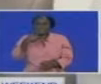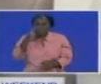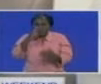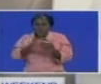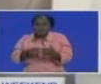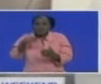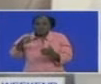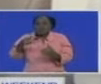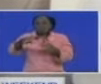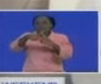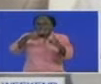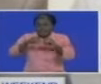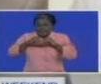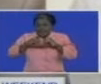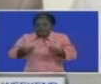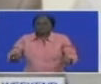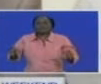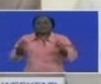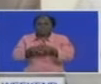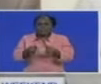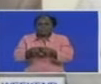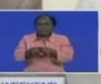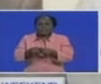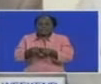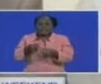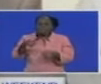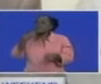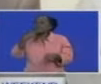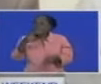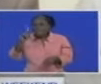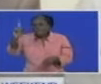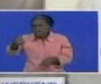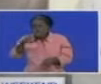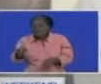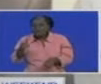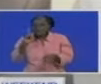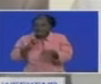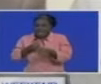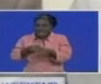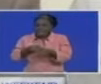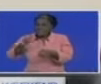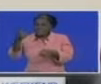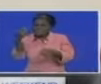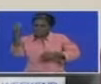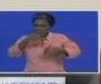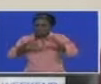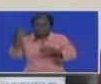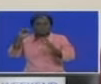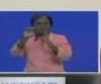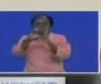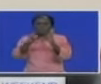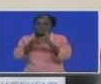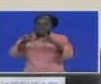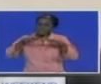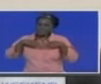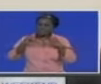you are going to kill devolution. It's telling us that we are wrong when Kenyans voted for the Constitution. While denying the